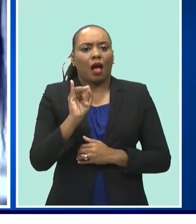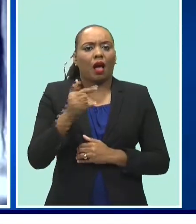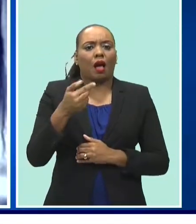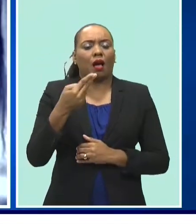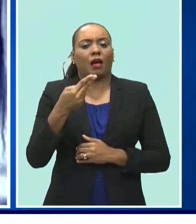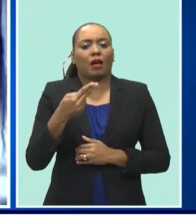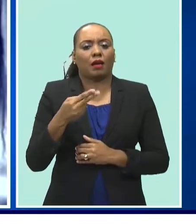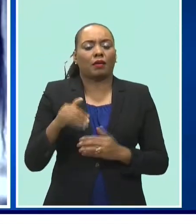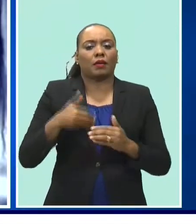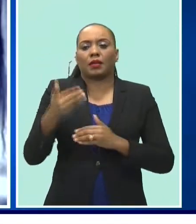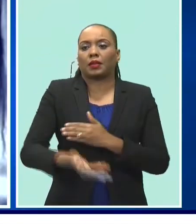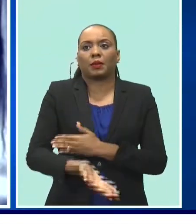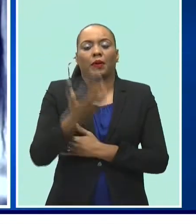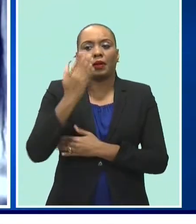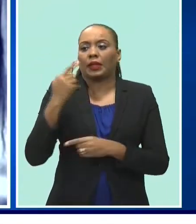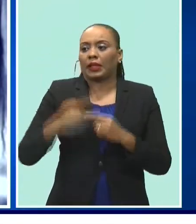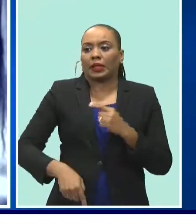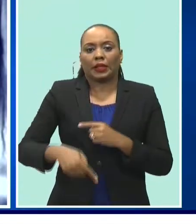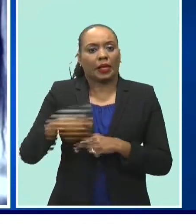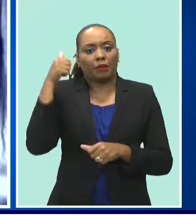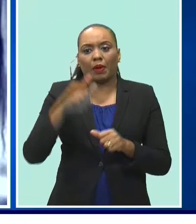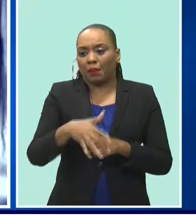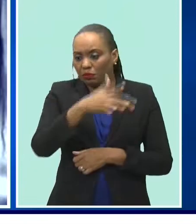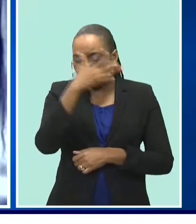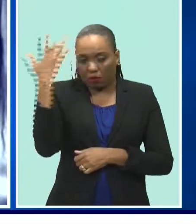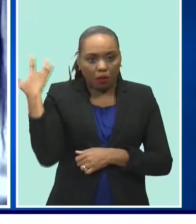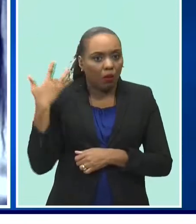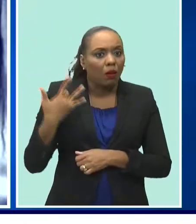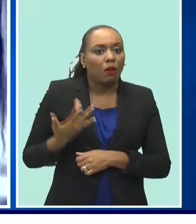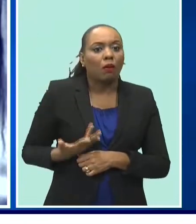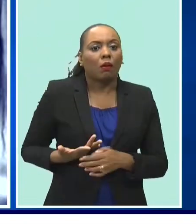next morning they don't recall or remember what they did.